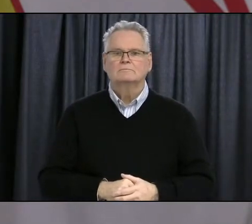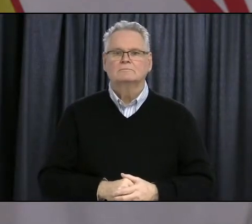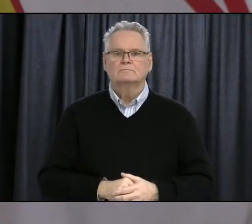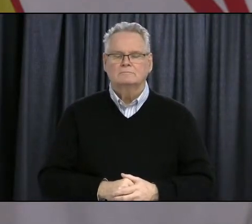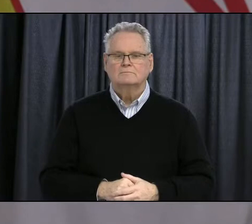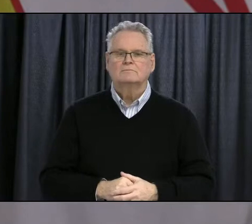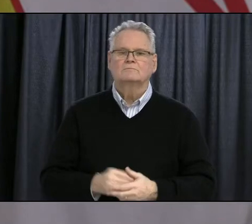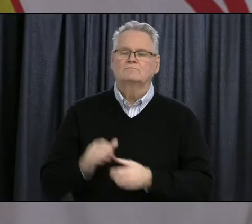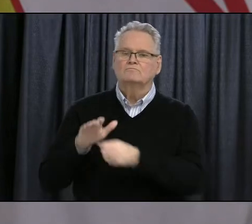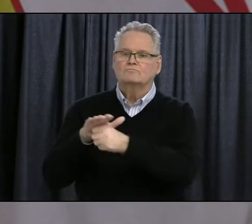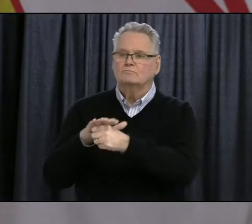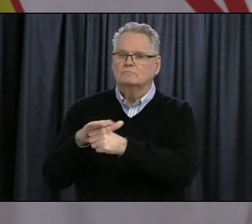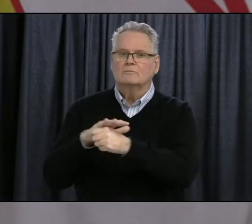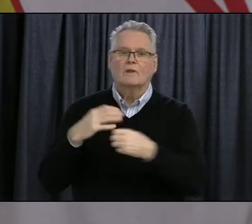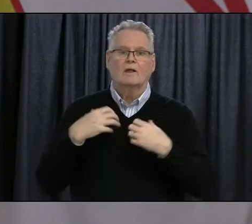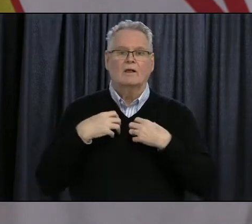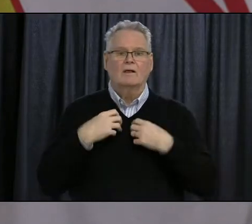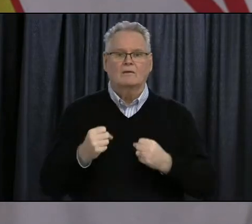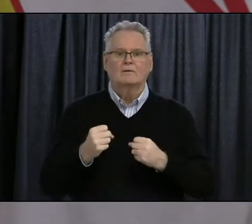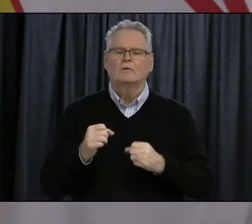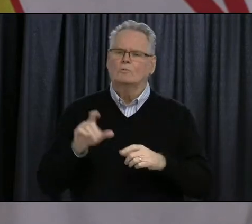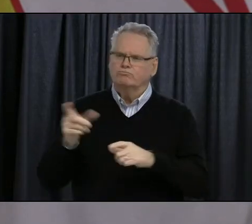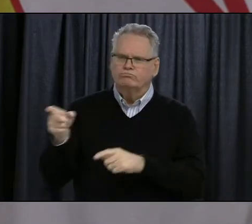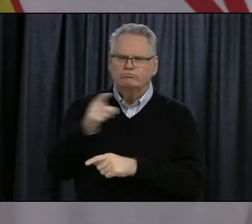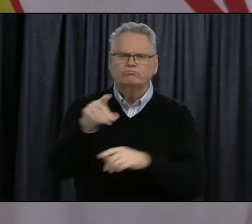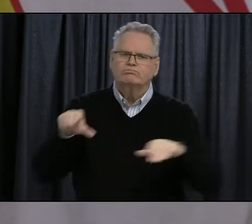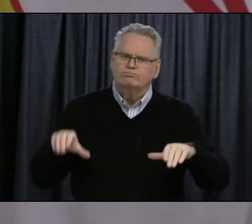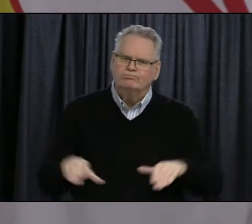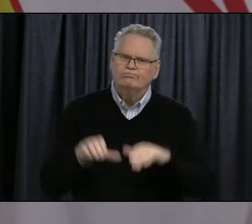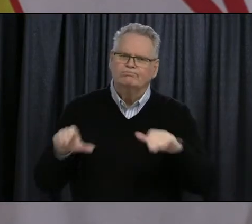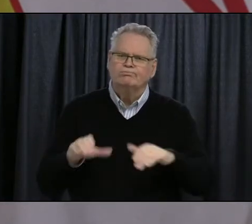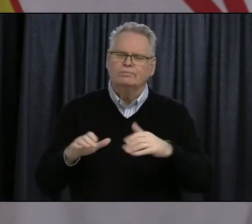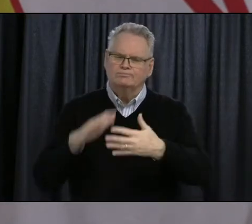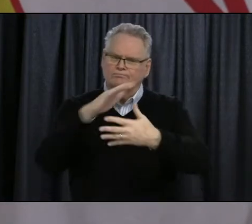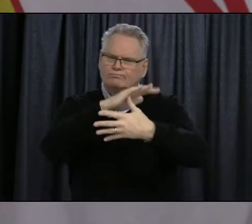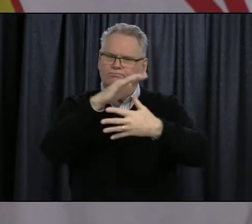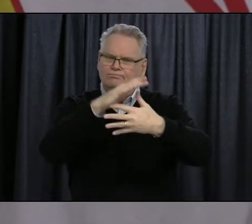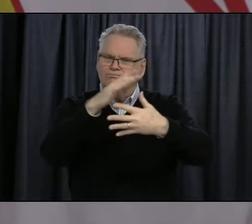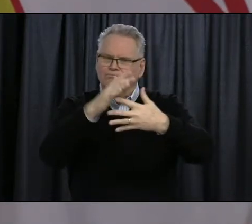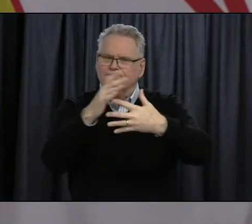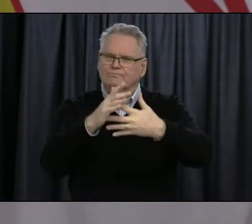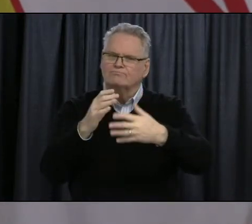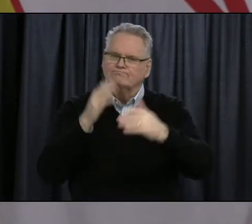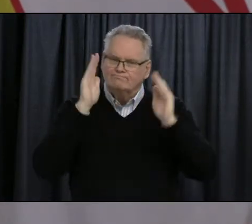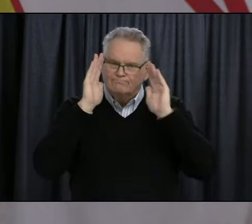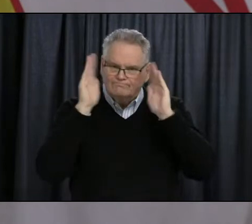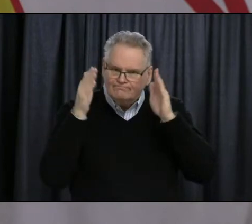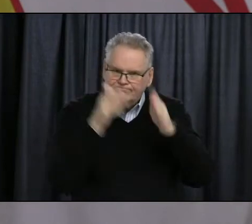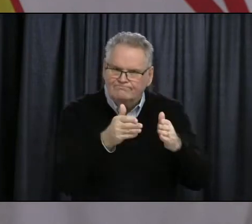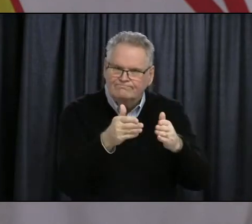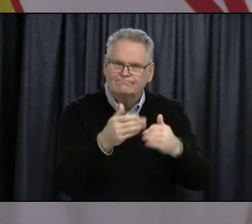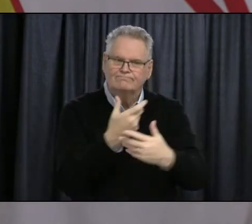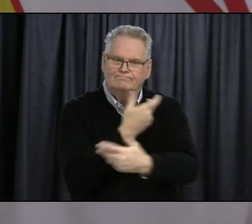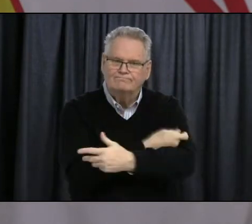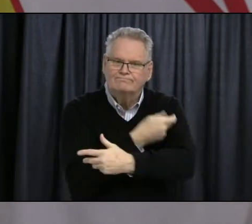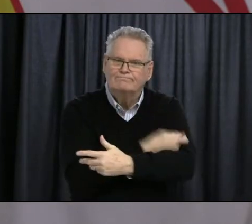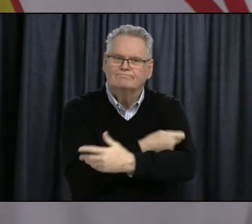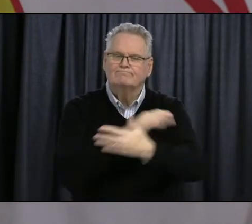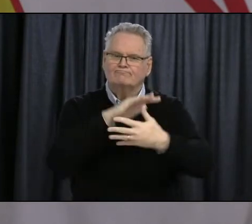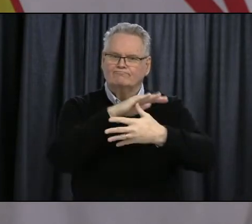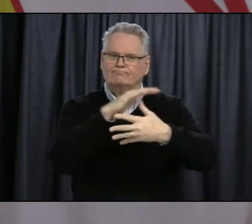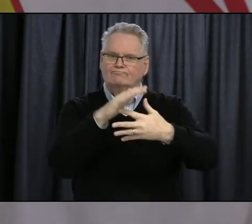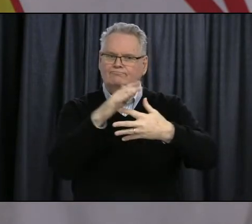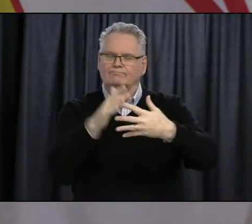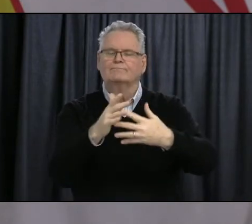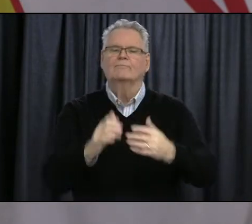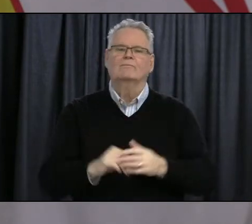to individuals in our Phase 1 priority groups. Before each shipment of vaccine has arrived in the province, the regional health